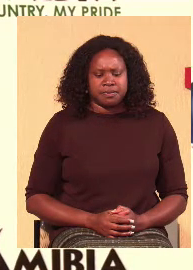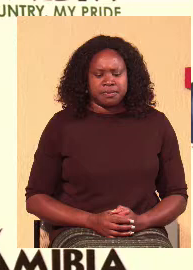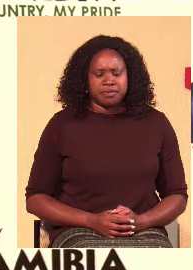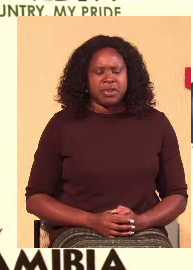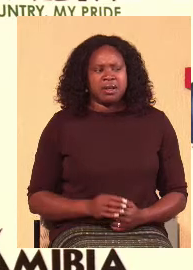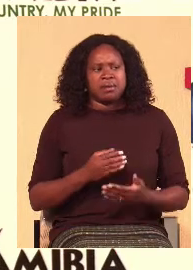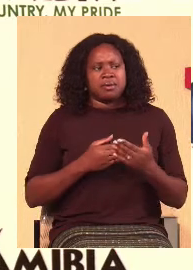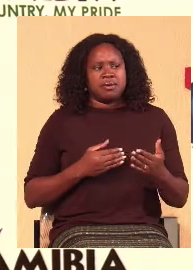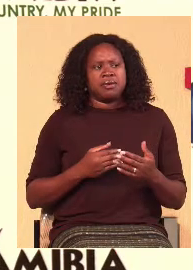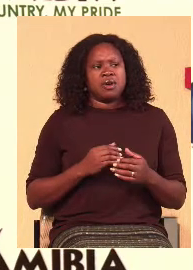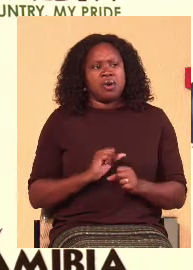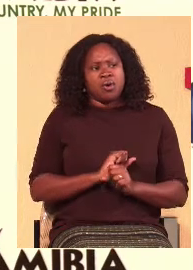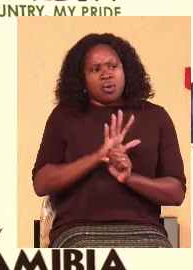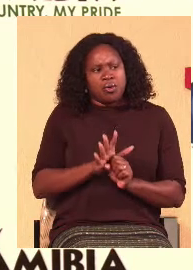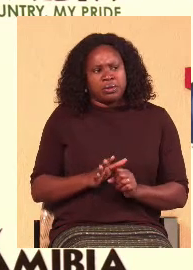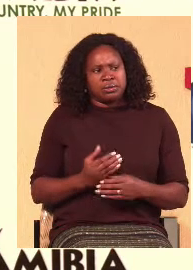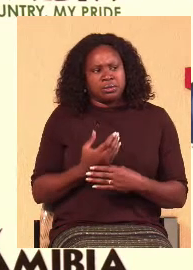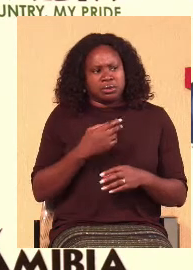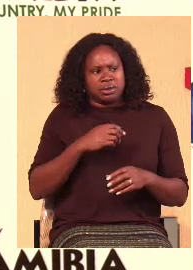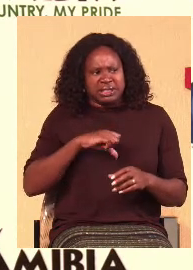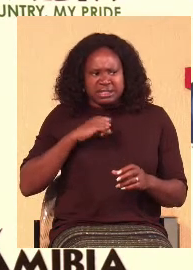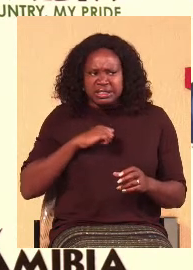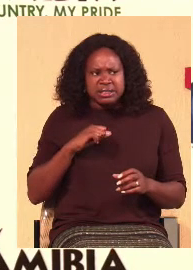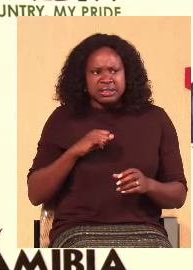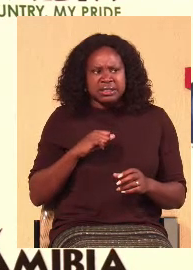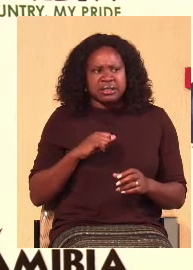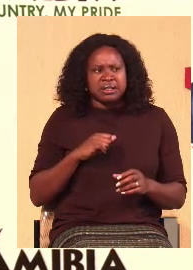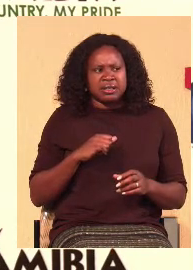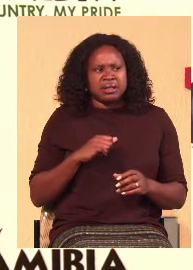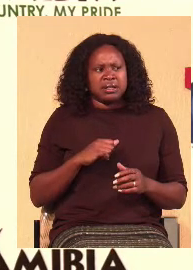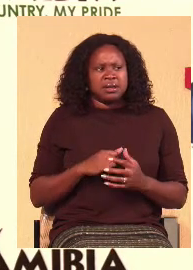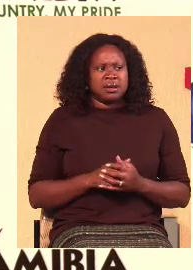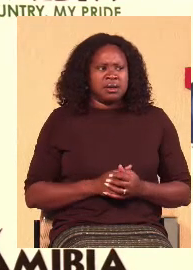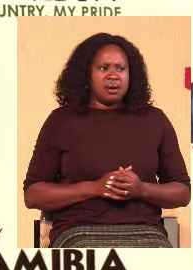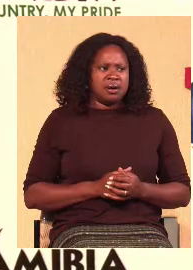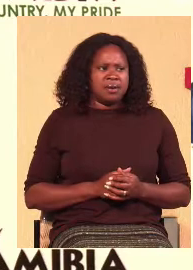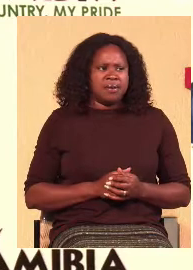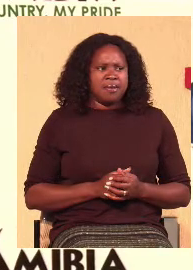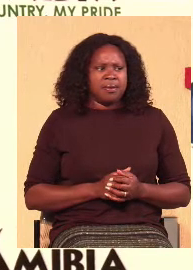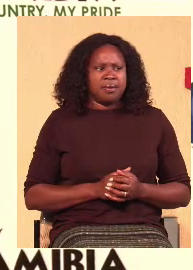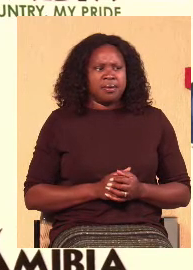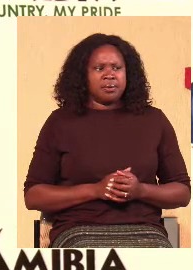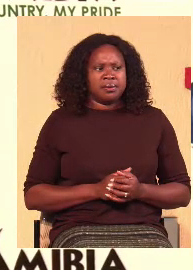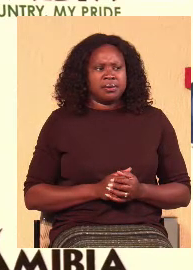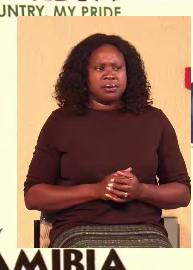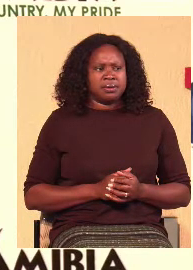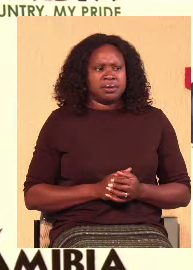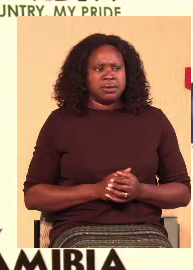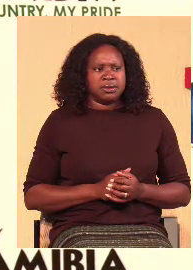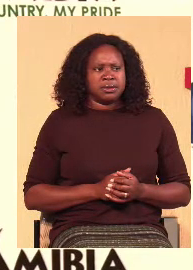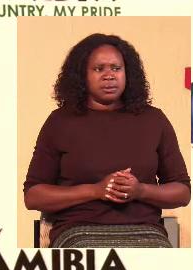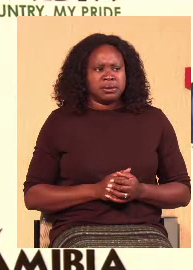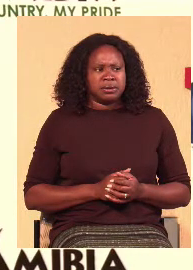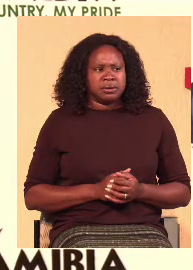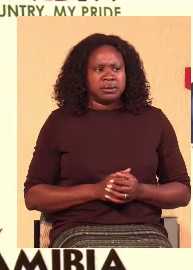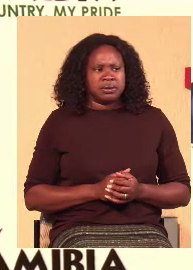COVID is a new disease, we did not have the capacity to do tests on